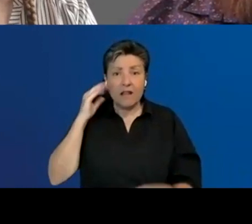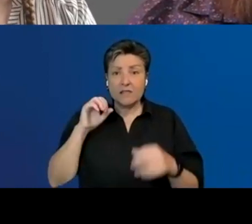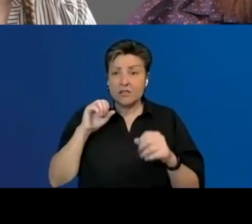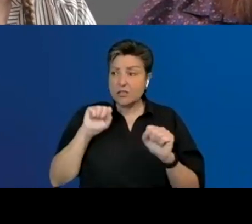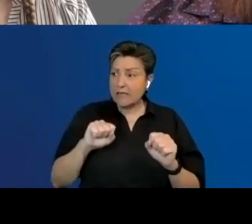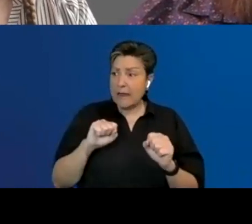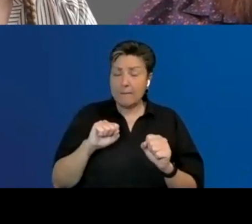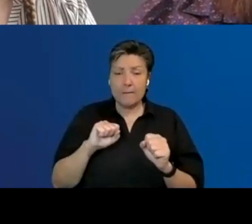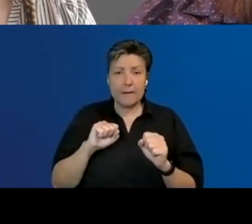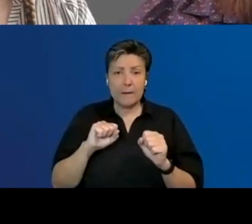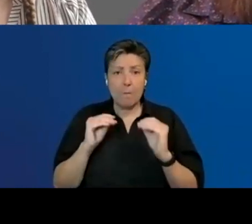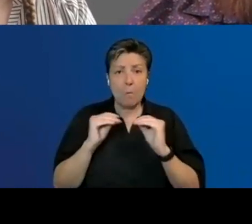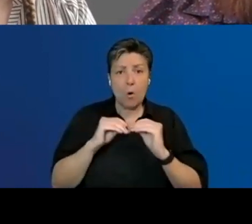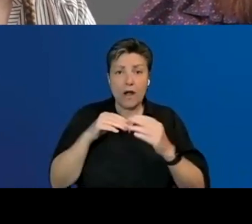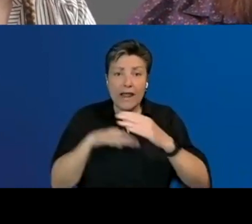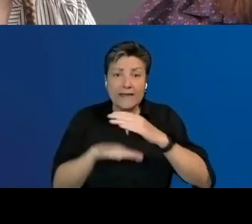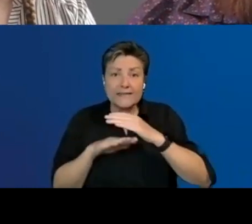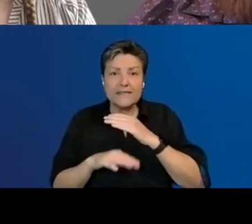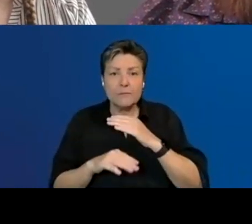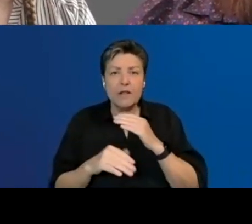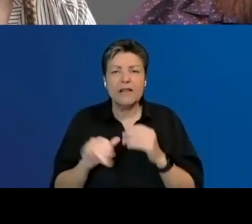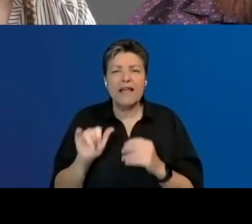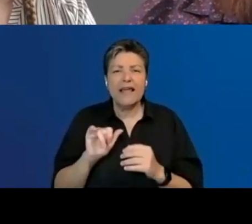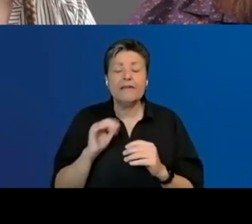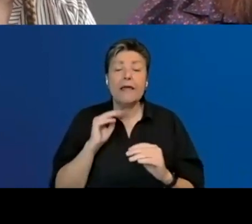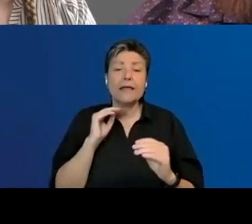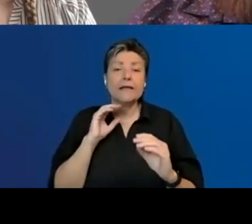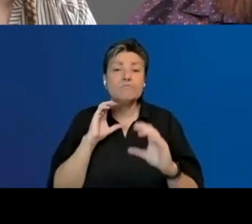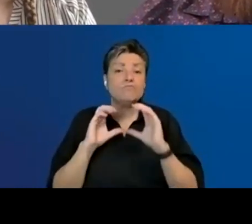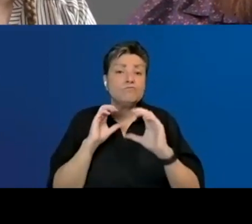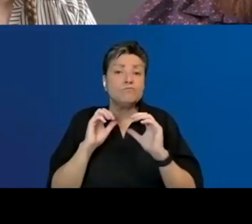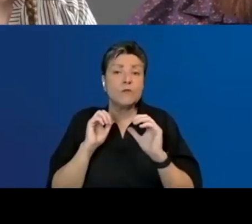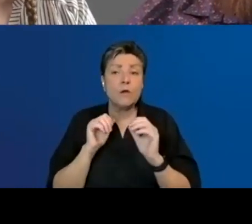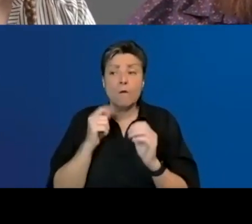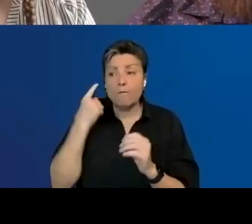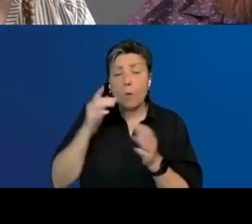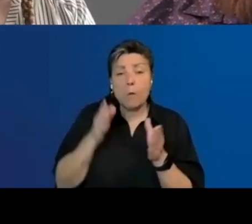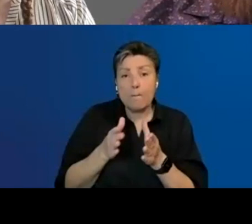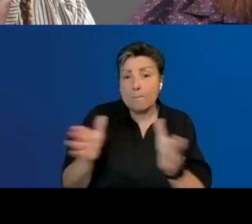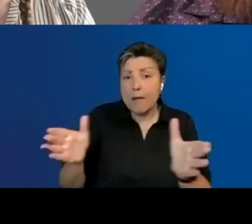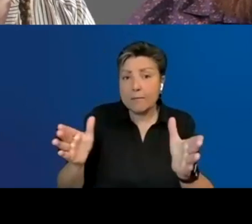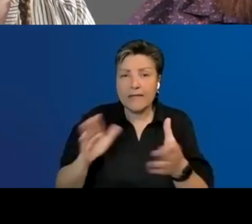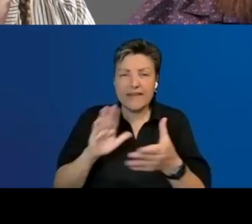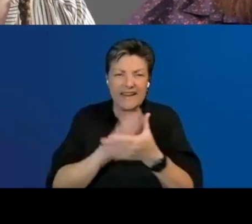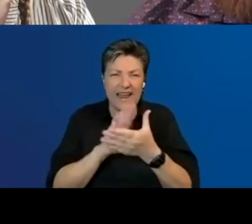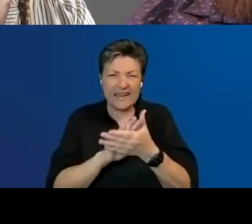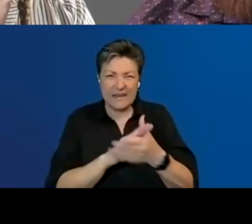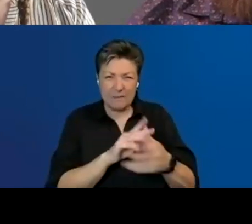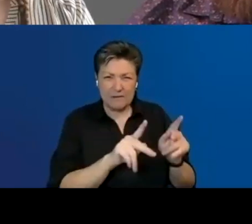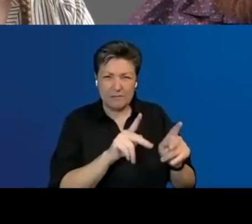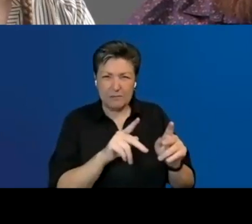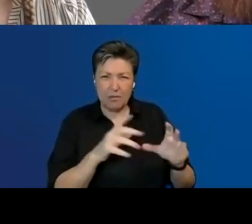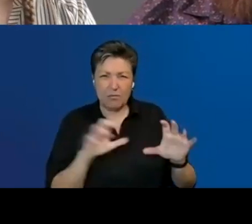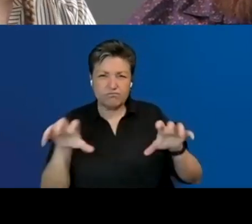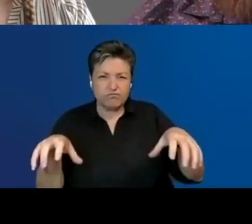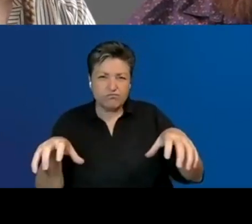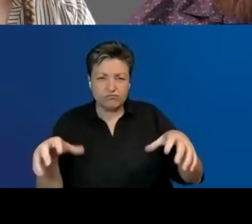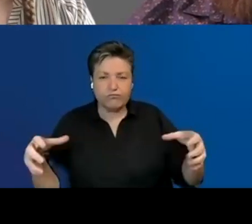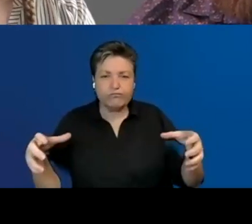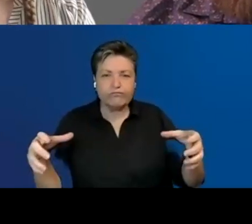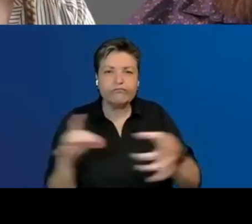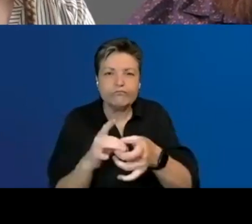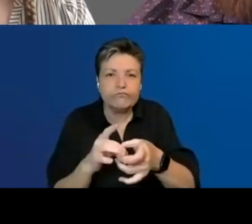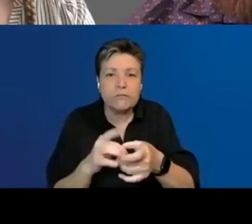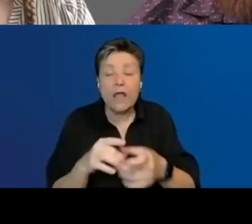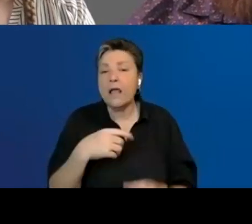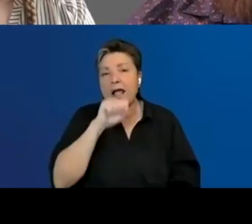two-way street of conversation between the public and academics. I also just love podcasts. I